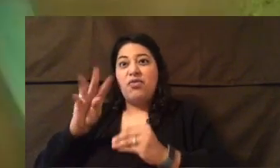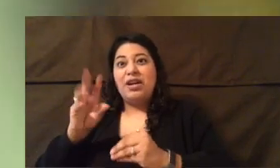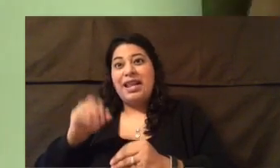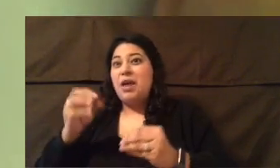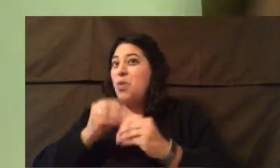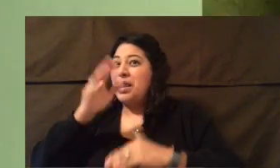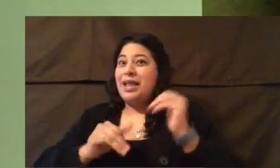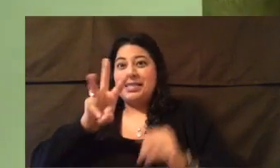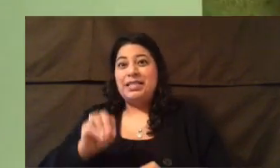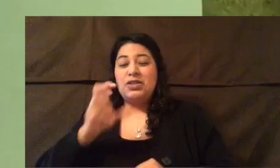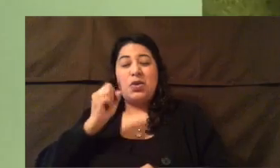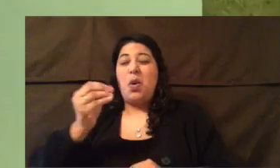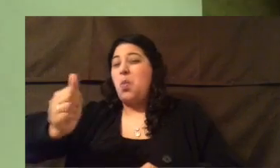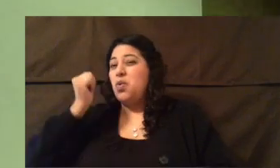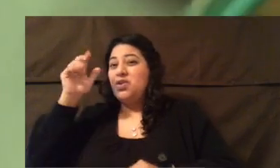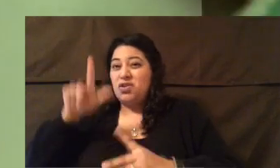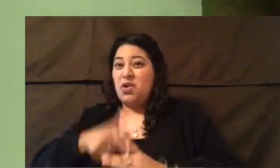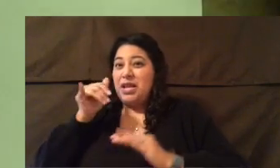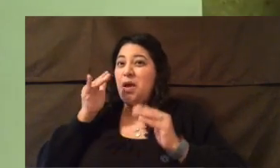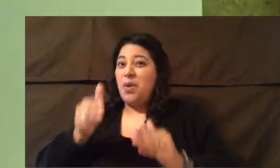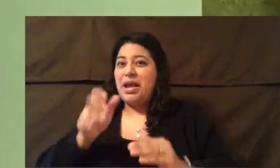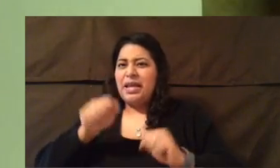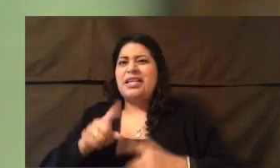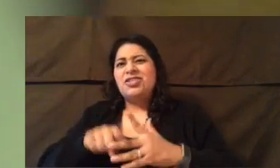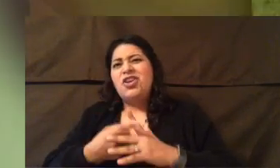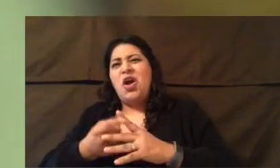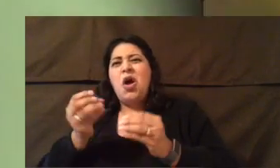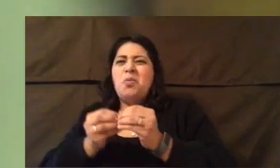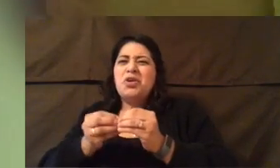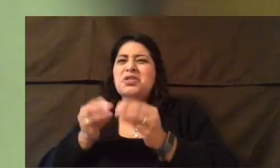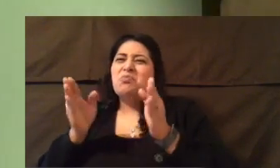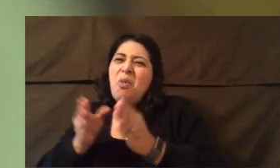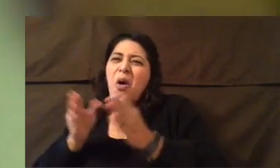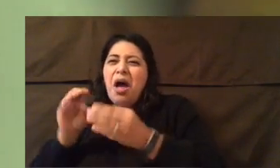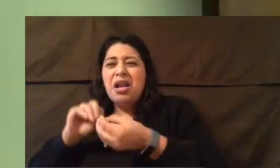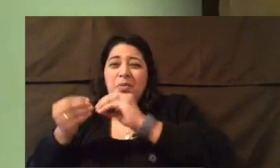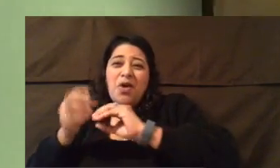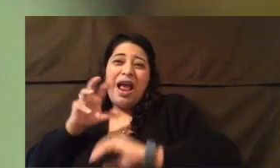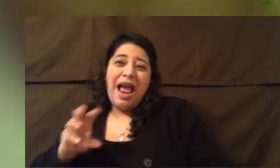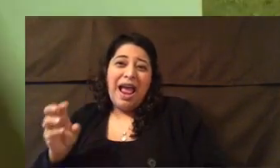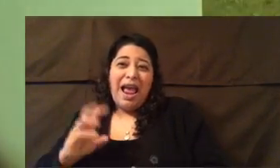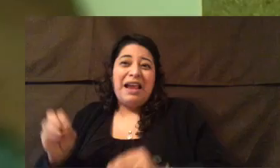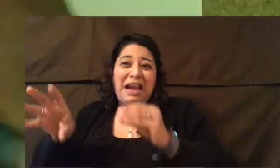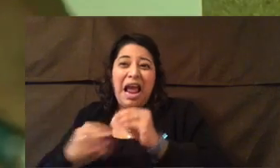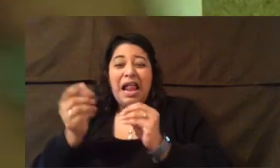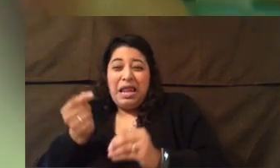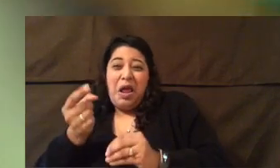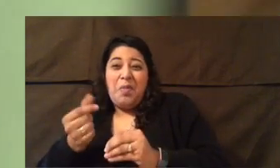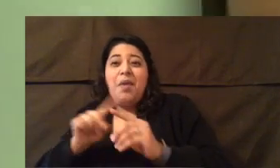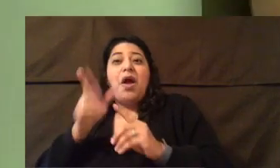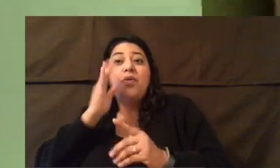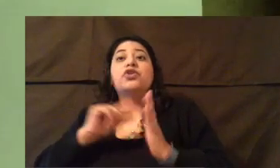40 is definitely more than 60, so I'm not going to start there. And I could start with one of these two and add